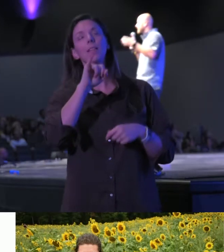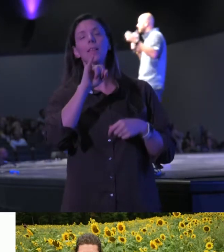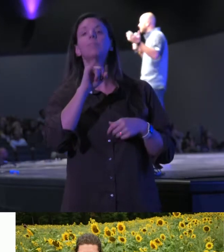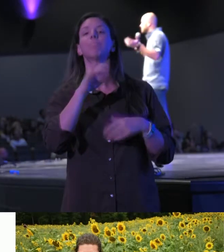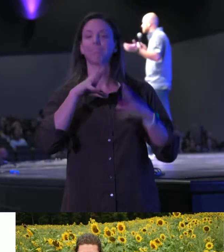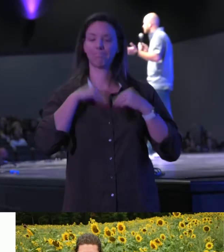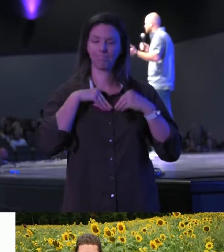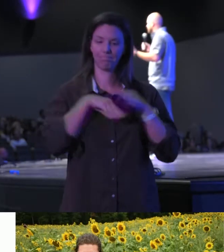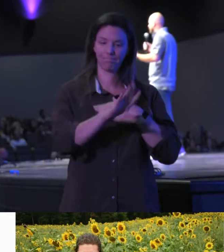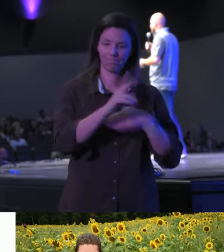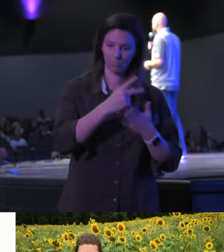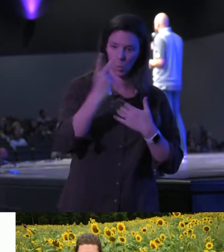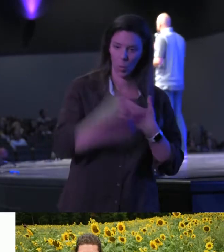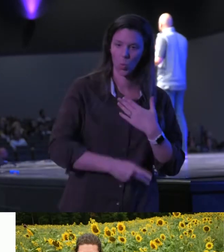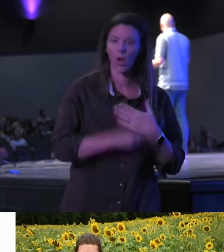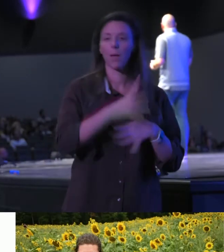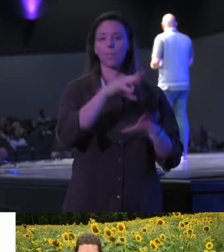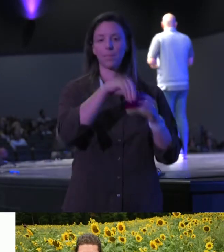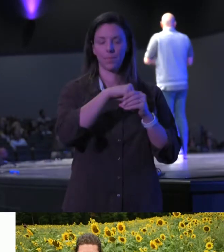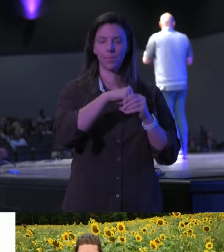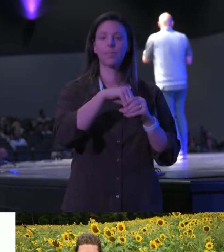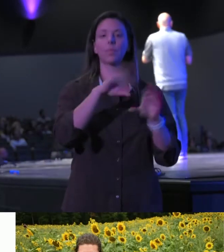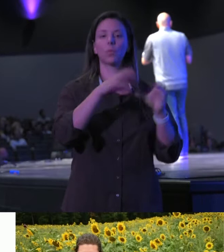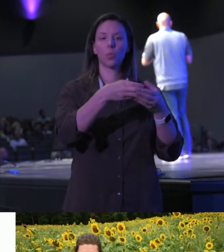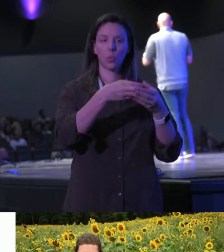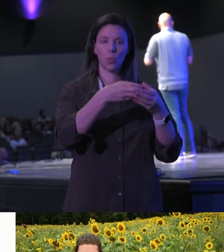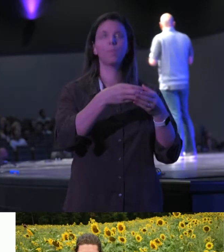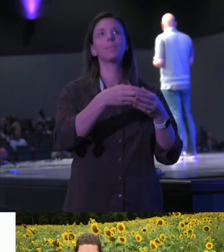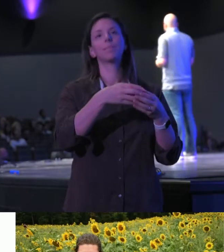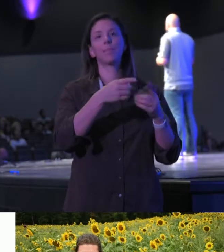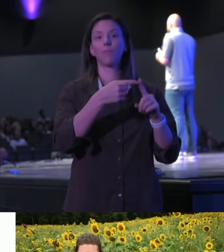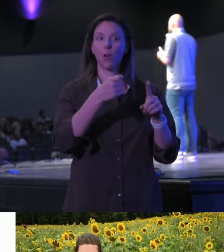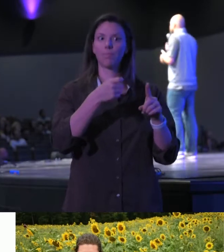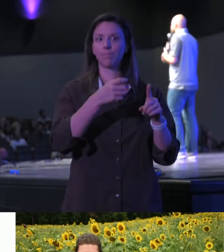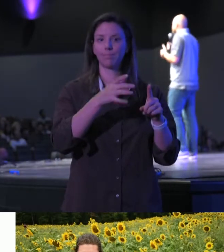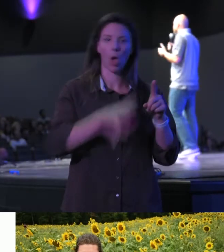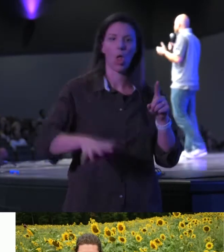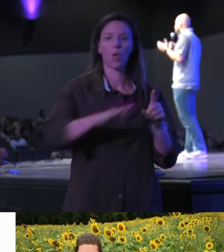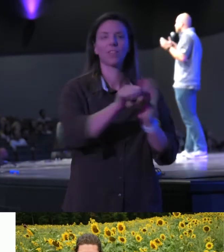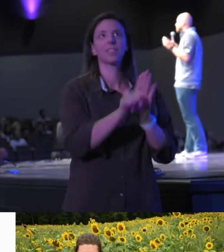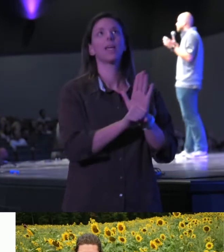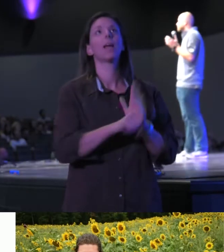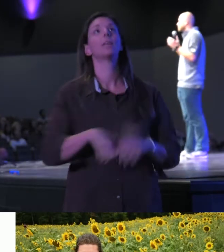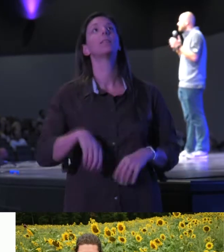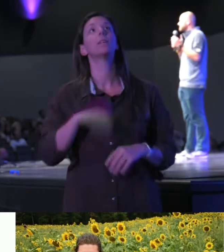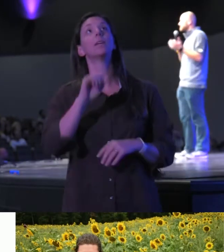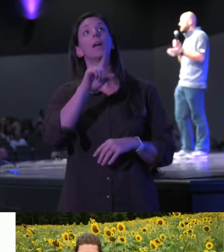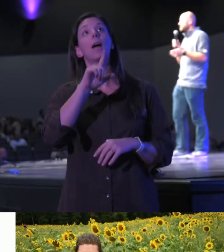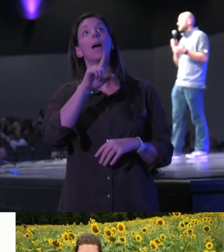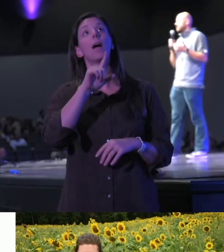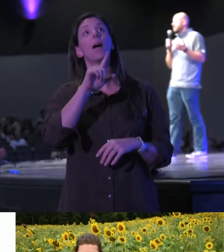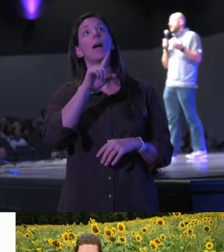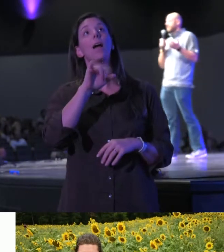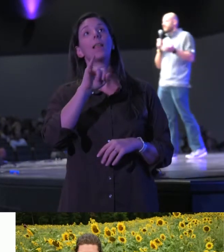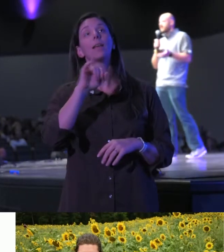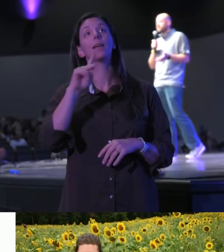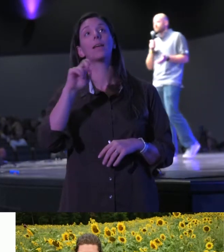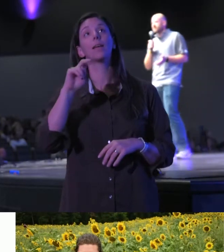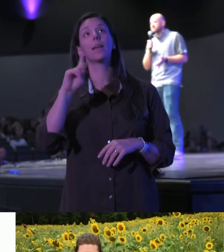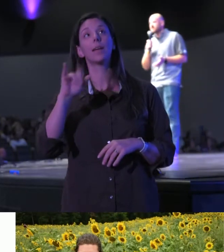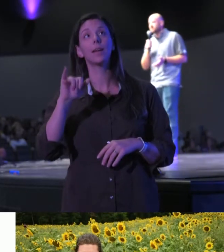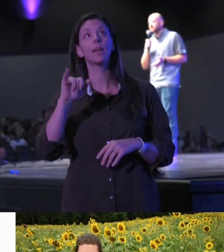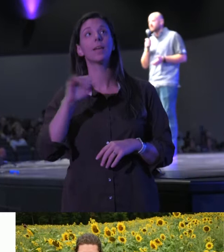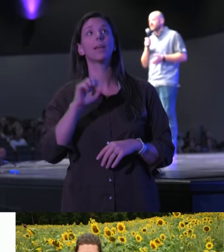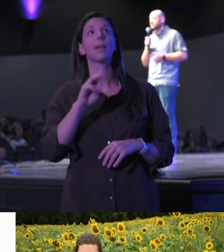cohort with a lot of other students from around the state. Allie Kennedy and Emily Hinkle, they're both going through the assessment and